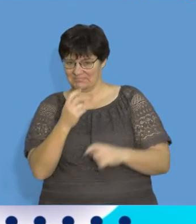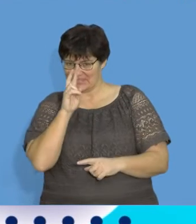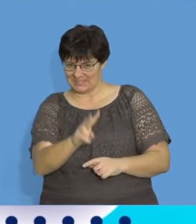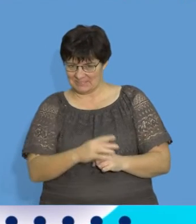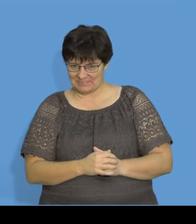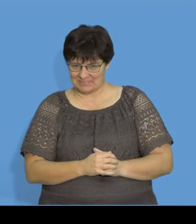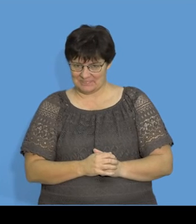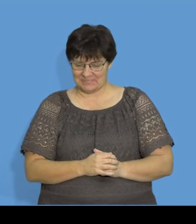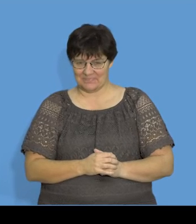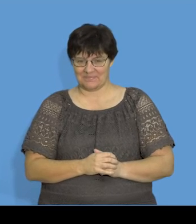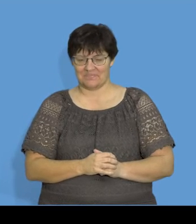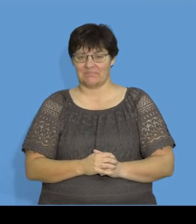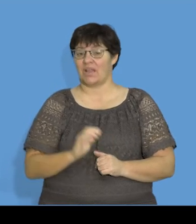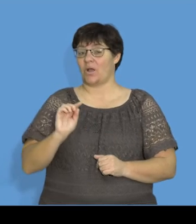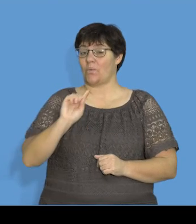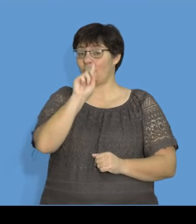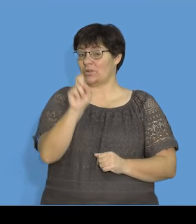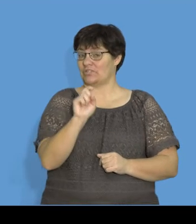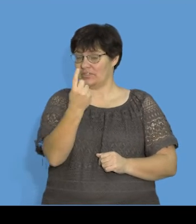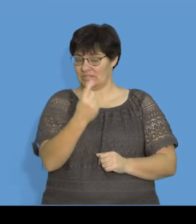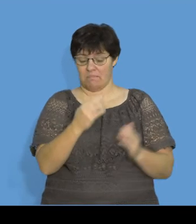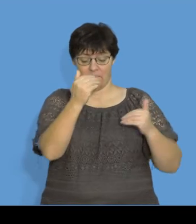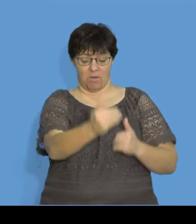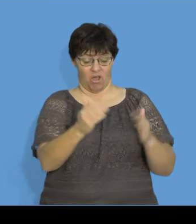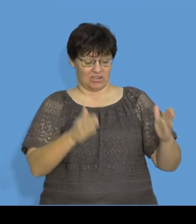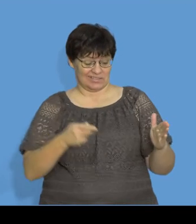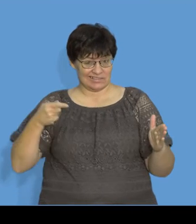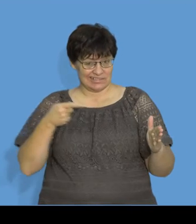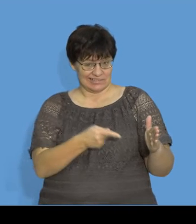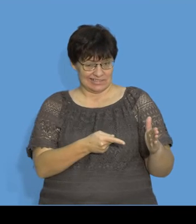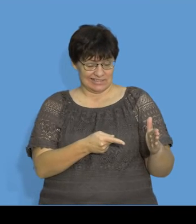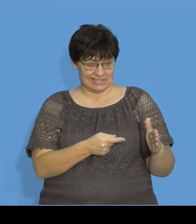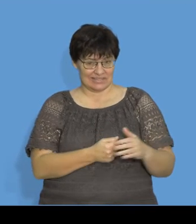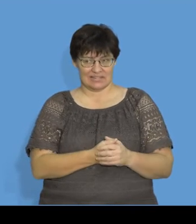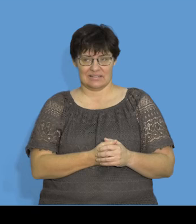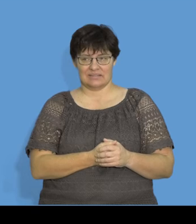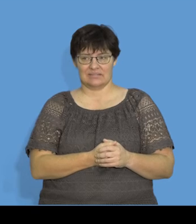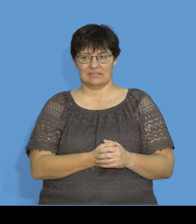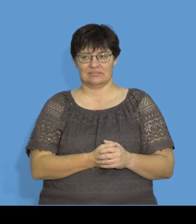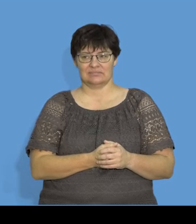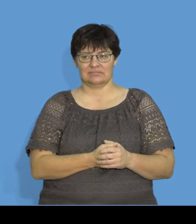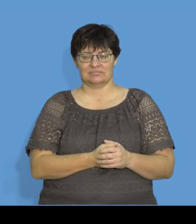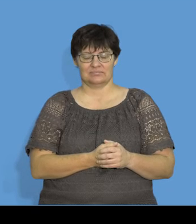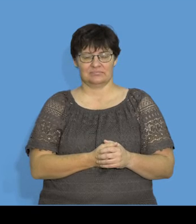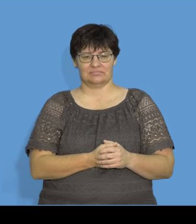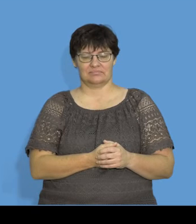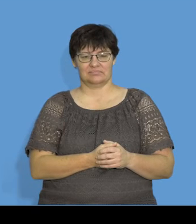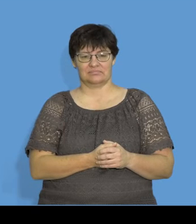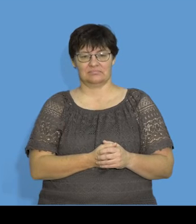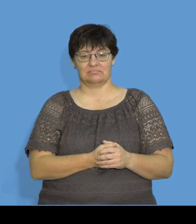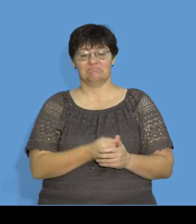we? First question. A box, oopsie, maybe I should have a pen,